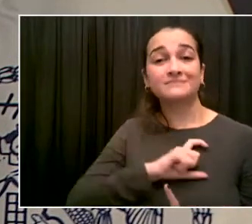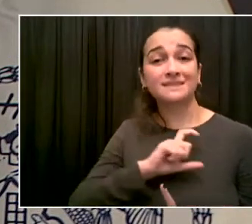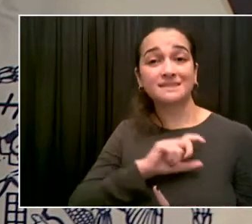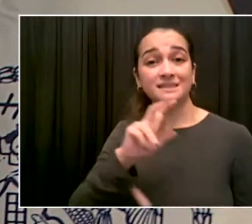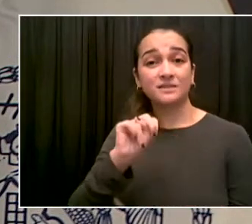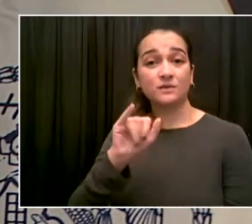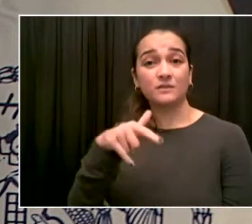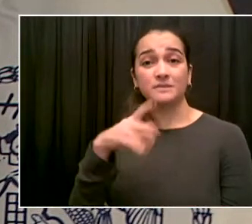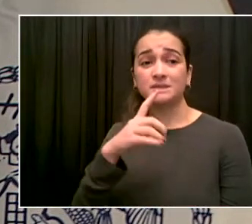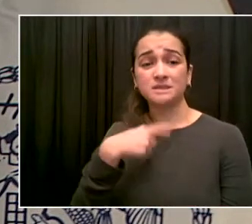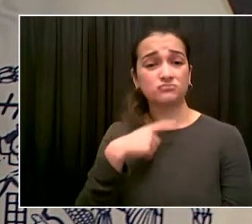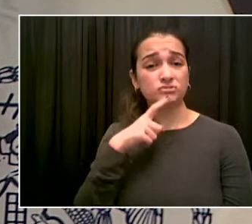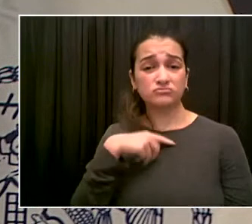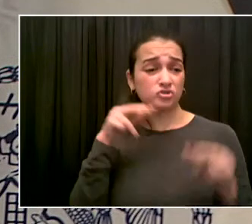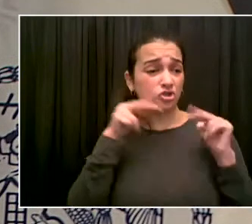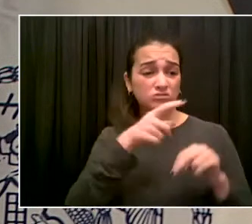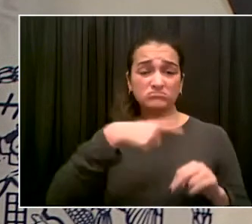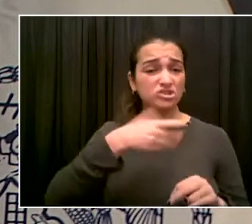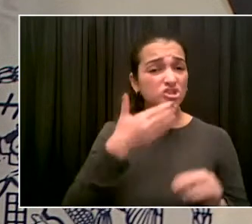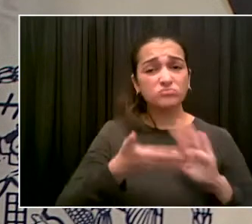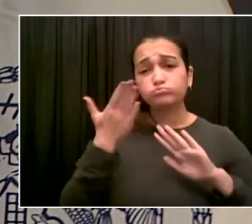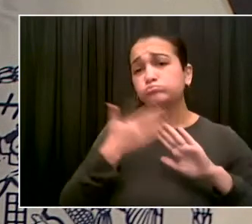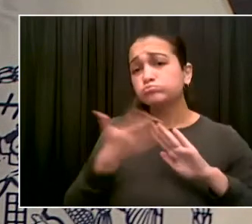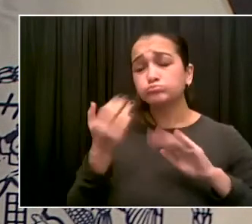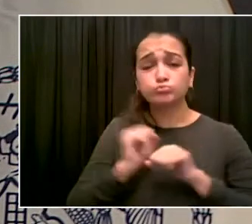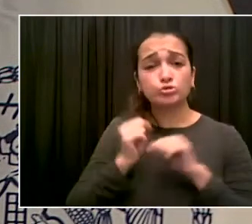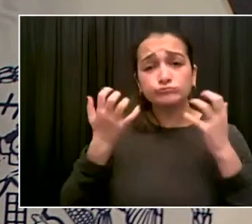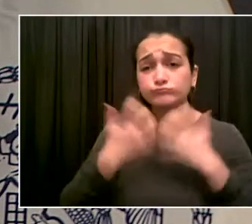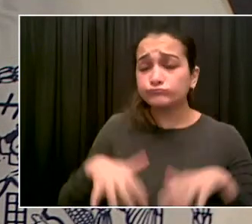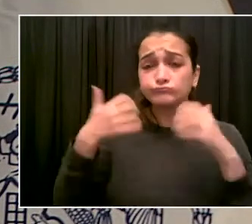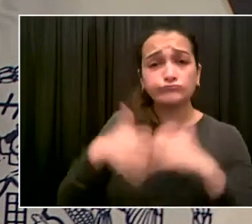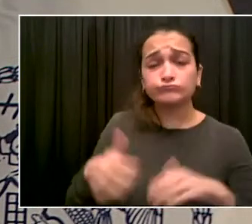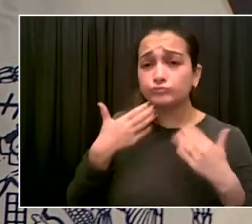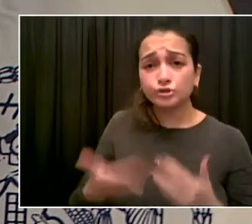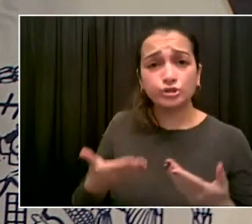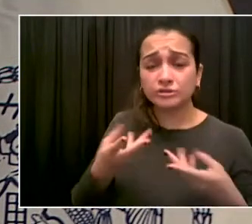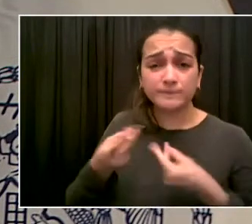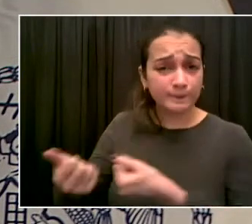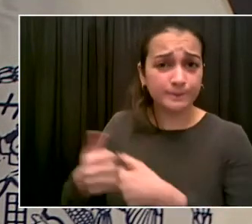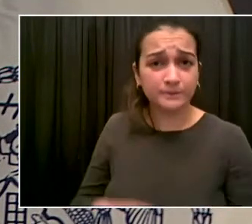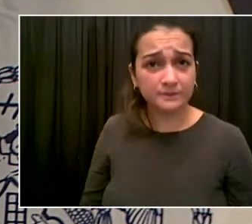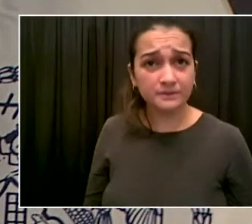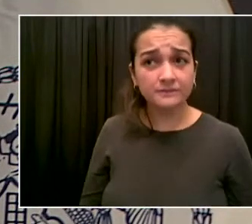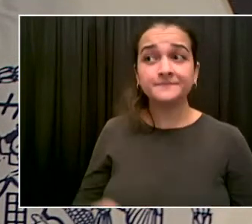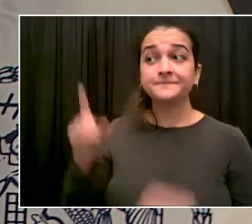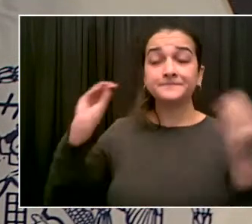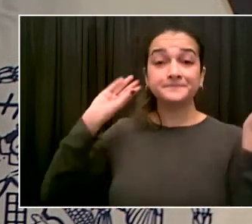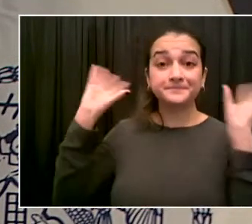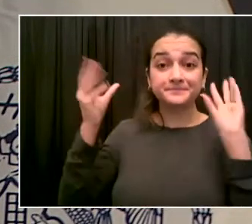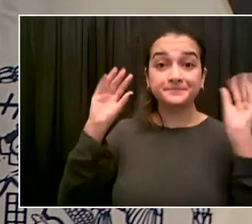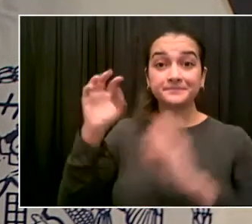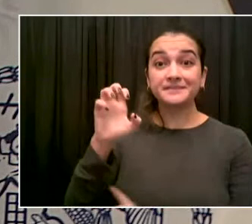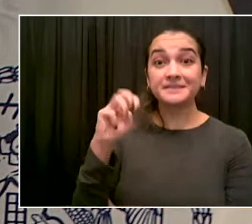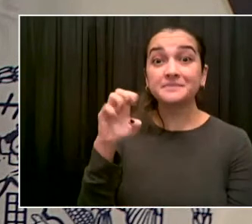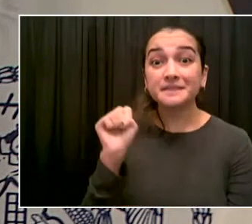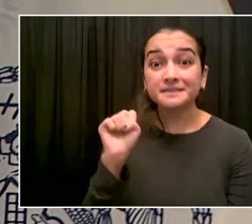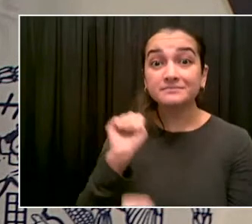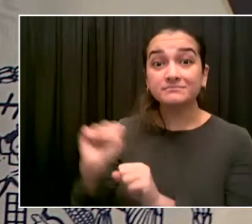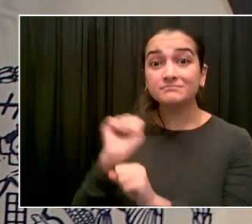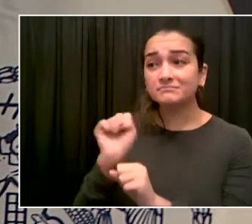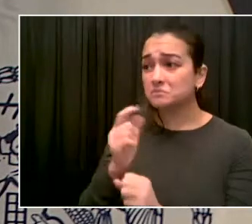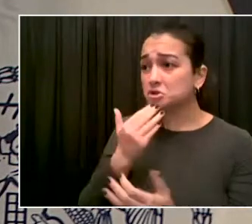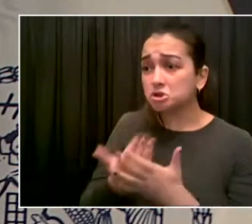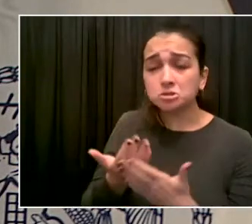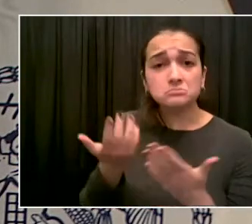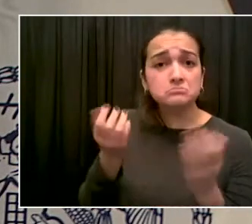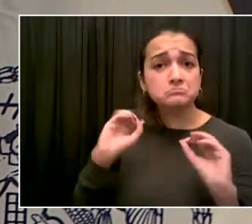emergency services, functioning normally. Response times normal. People are picking up the slack. Remember, in the worst of COVID last year, you